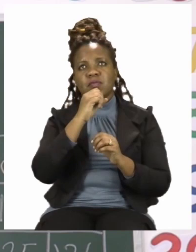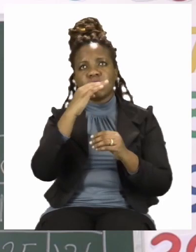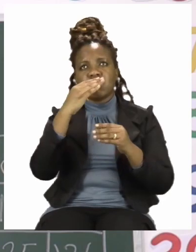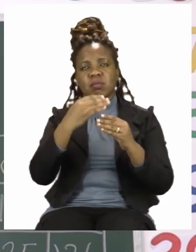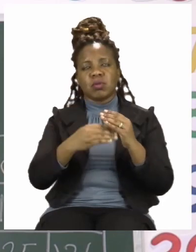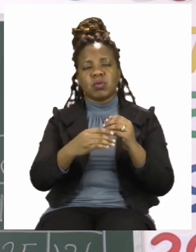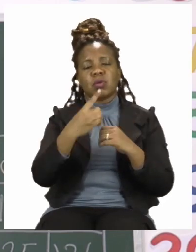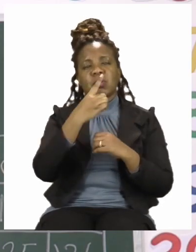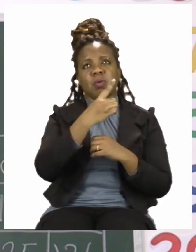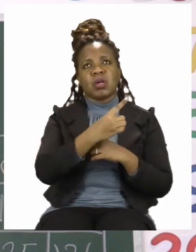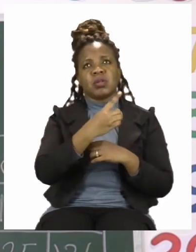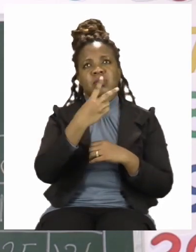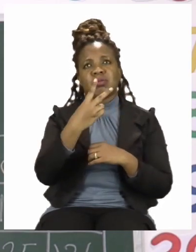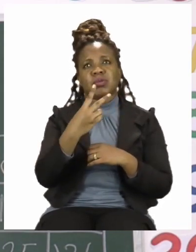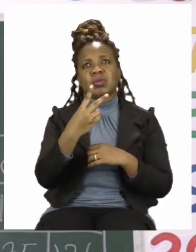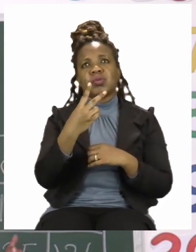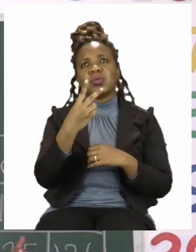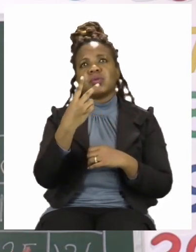123 and